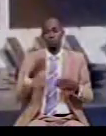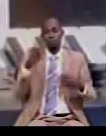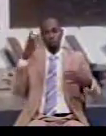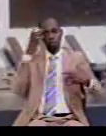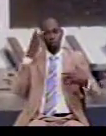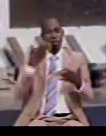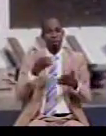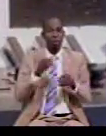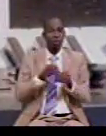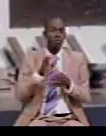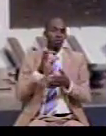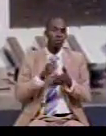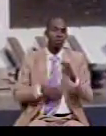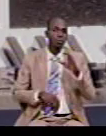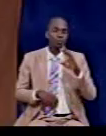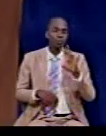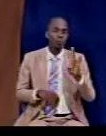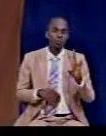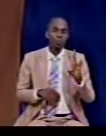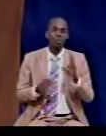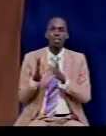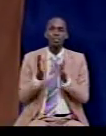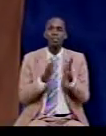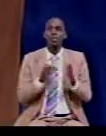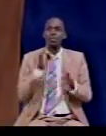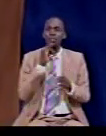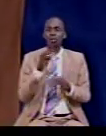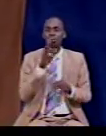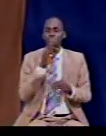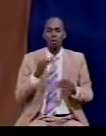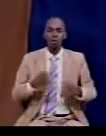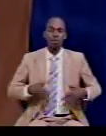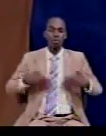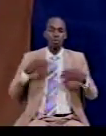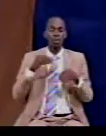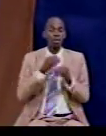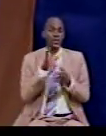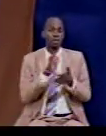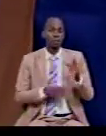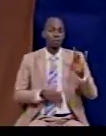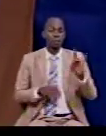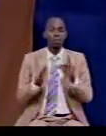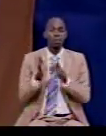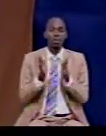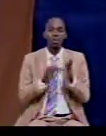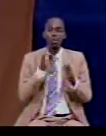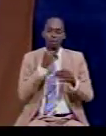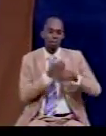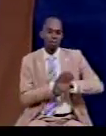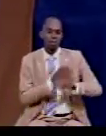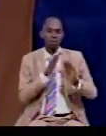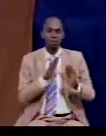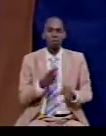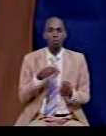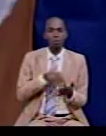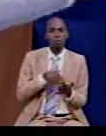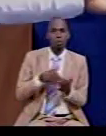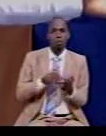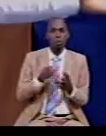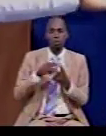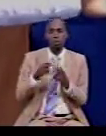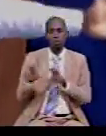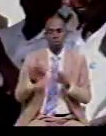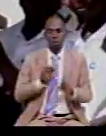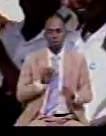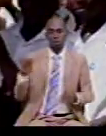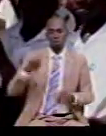life. In John chapter 8, he is the defender of the weak. Neither do I condemn thee, go and sin no more. In John chapter 9, he is the light of